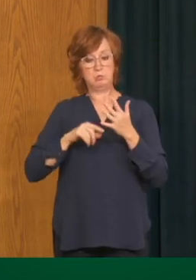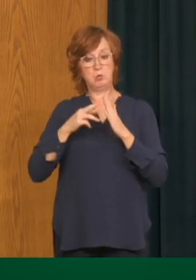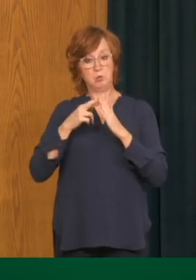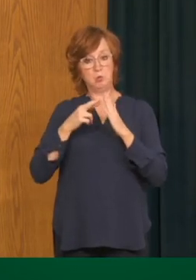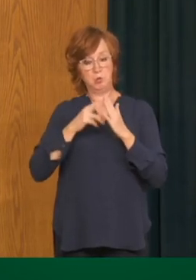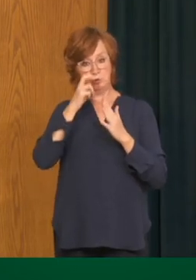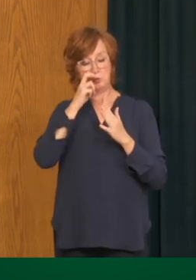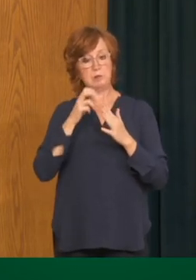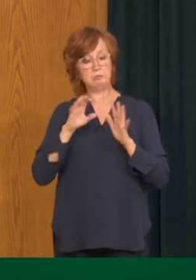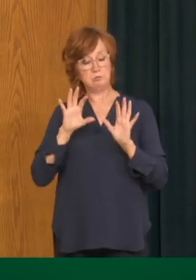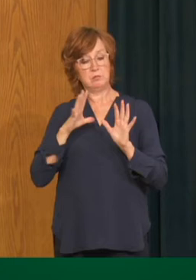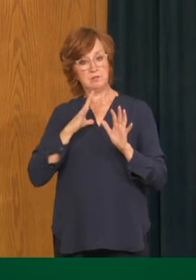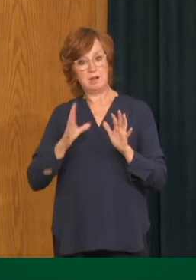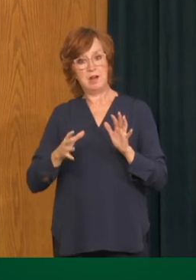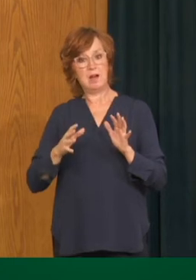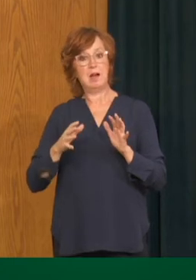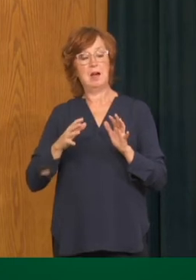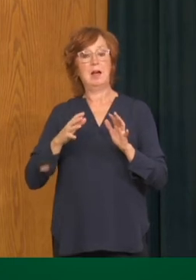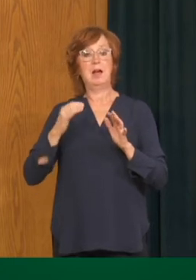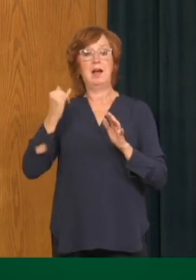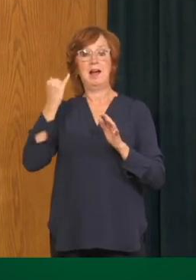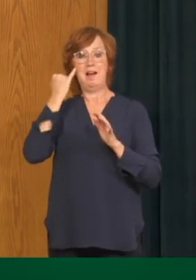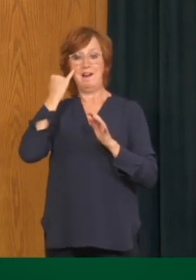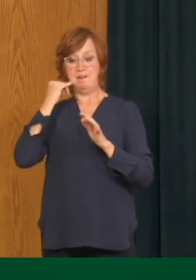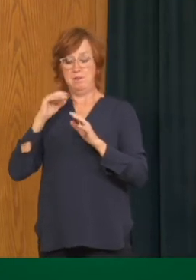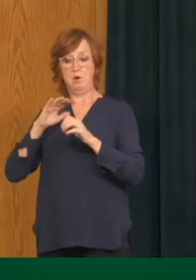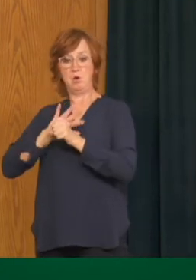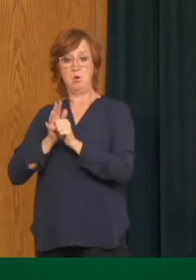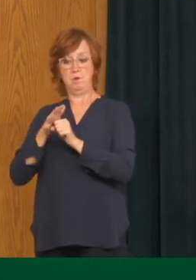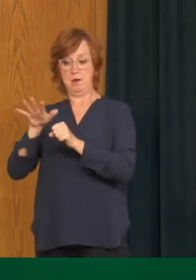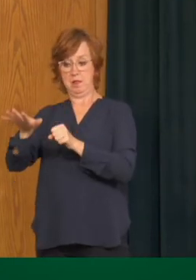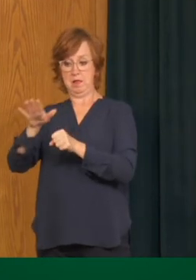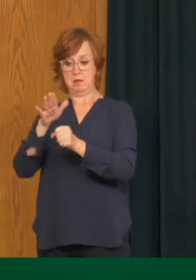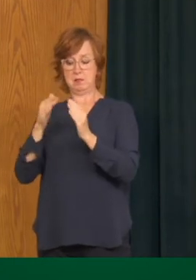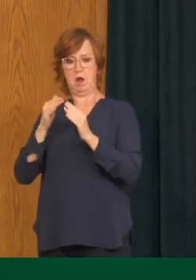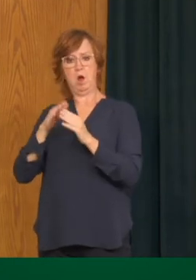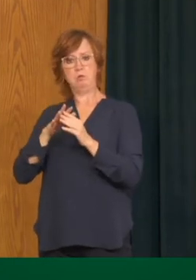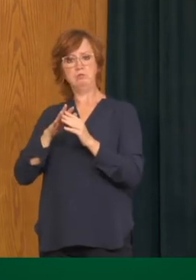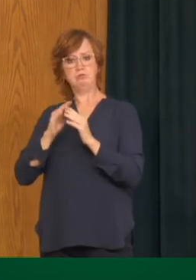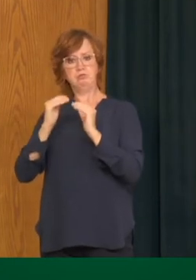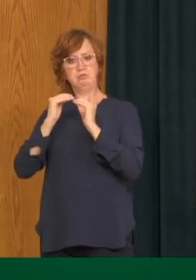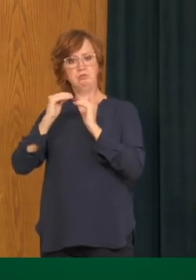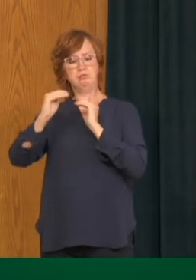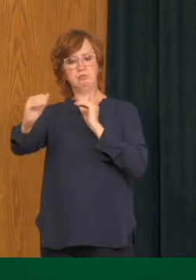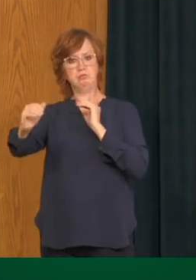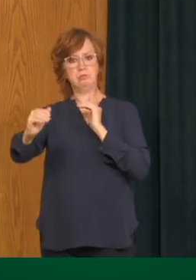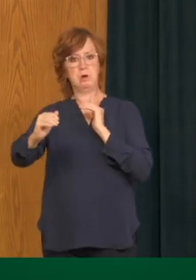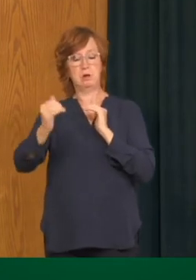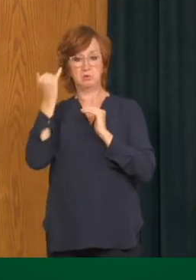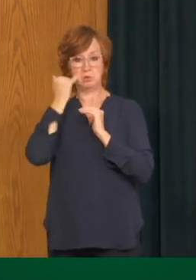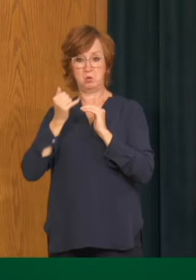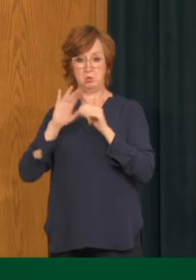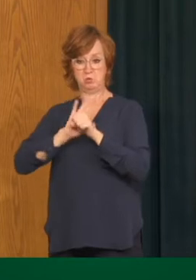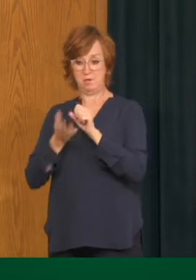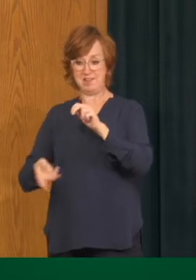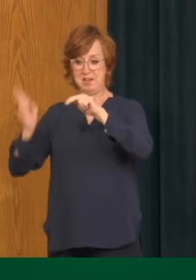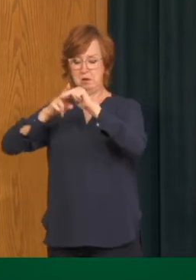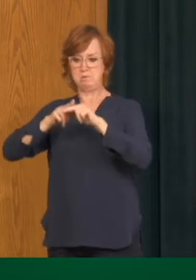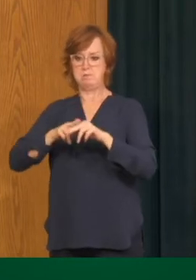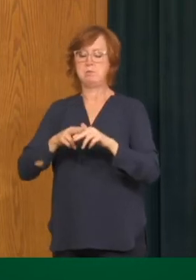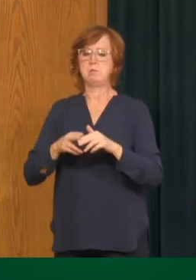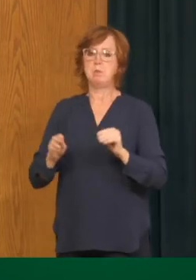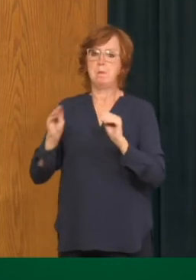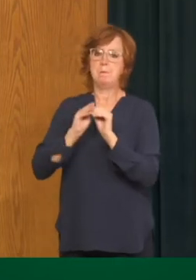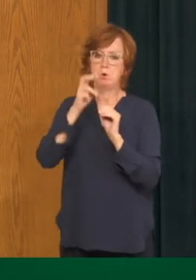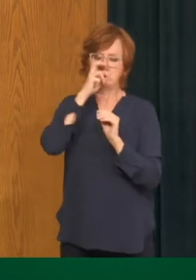we have for the most part throughout Saskatchewan. And I think it'll be as important to maintain low community transmission to